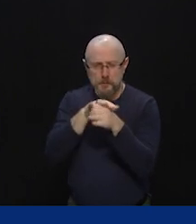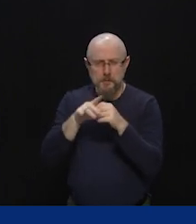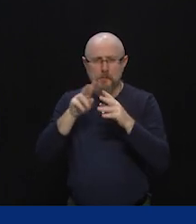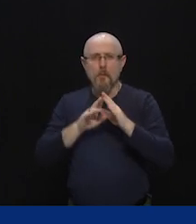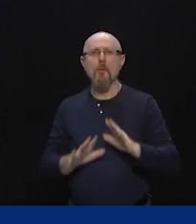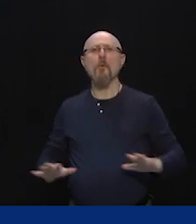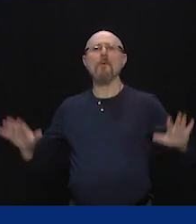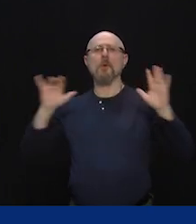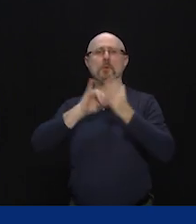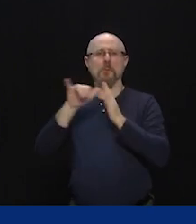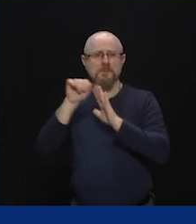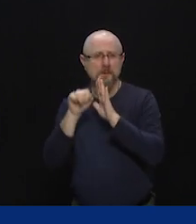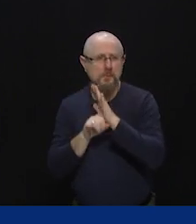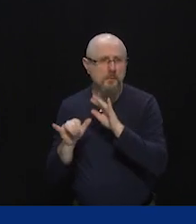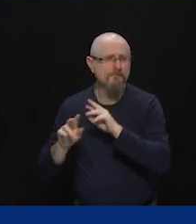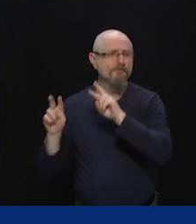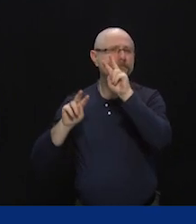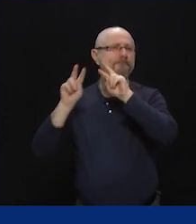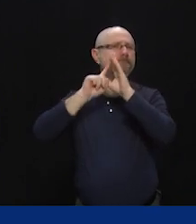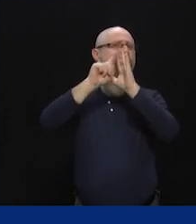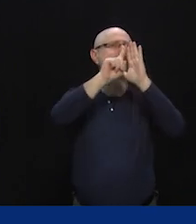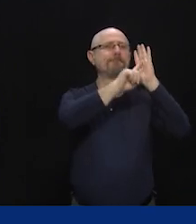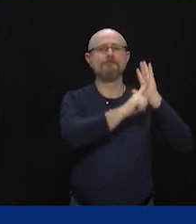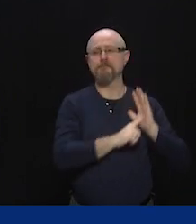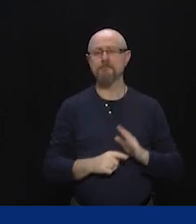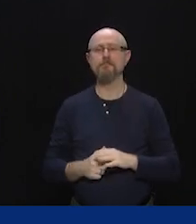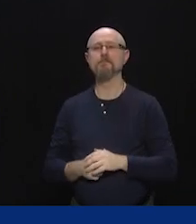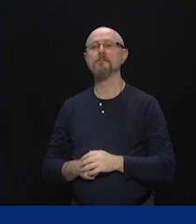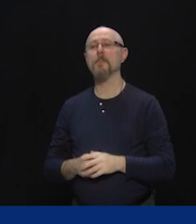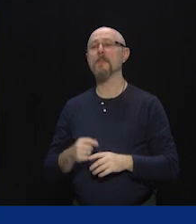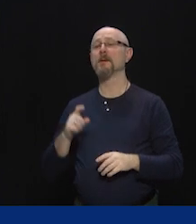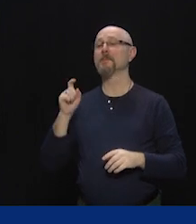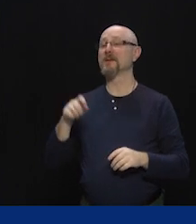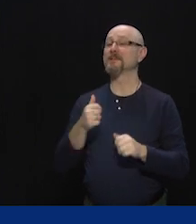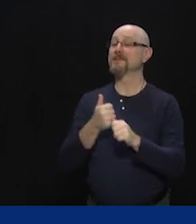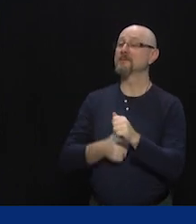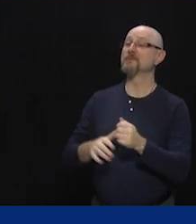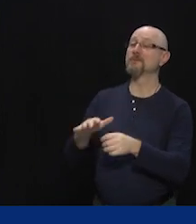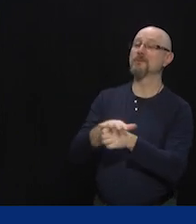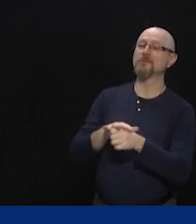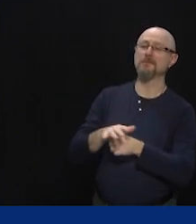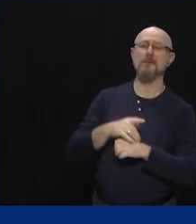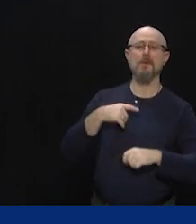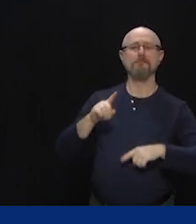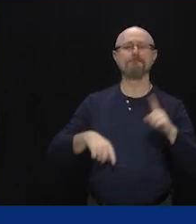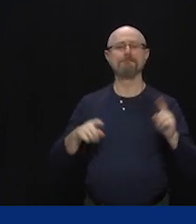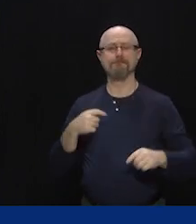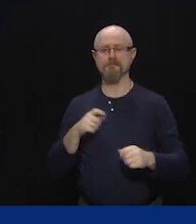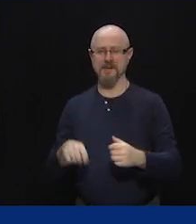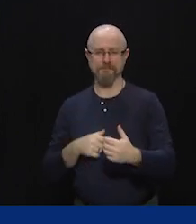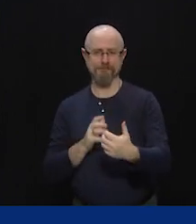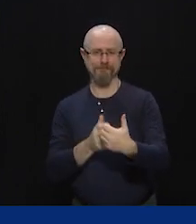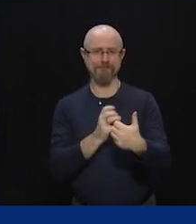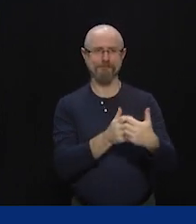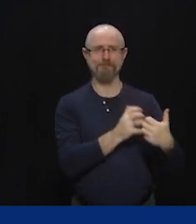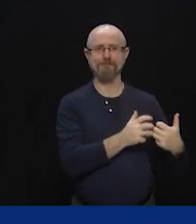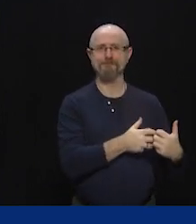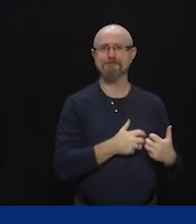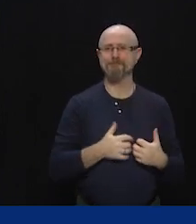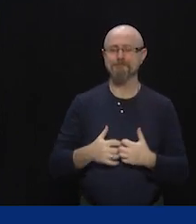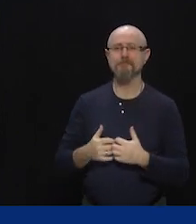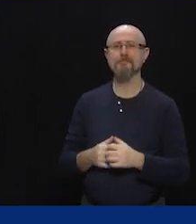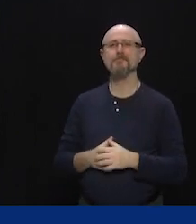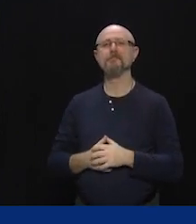why fitting the policy to the circumstances is so important. We are a long way from